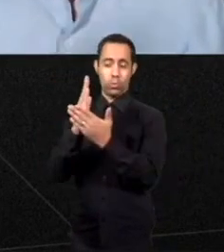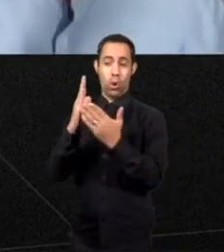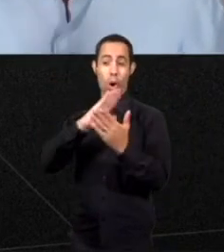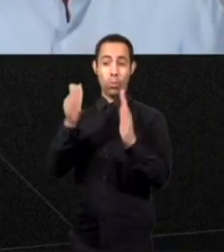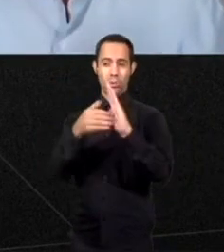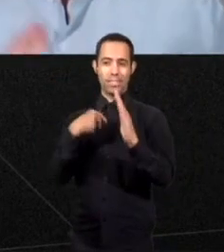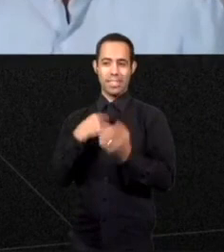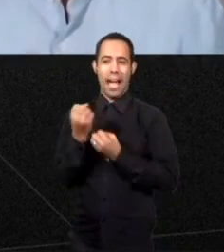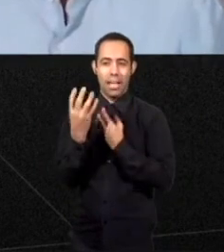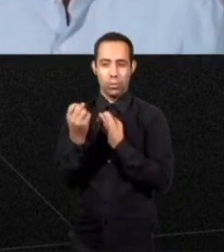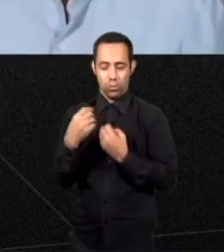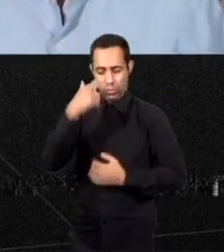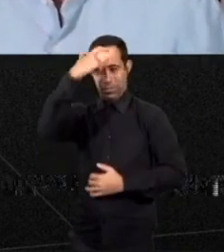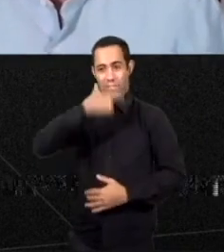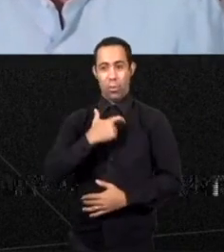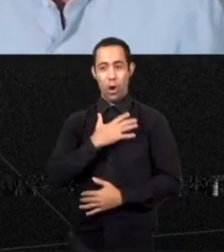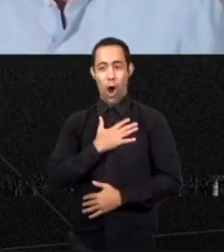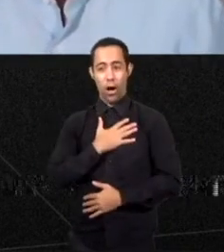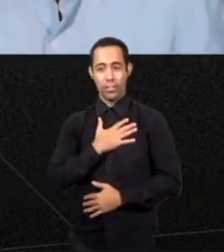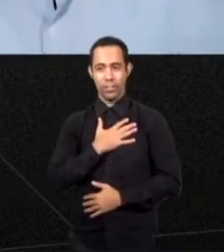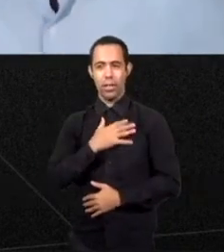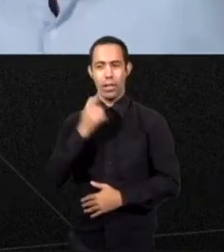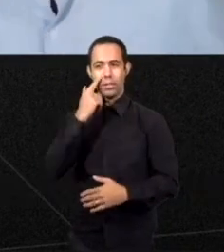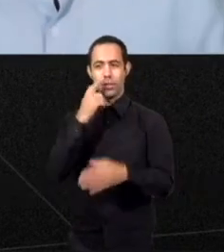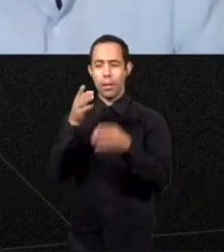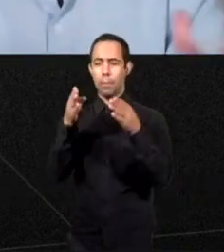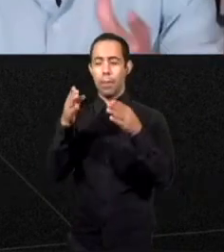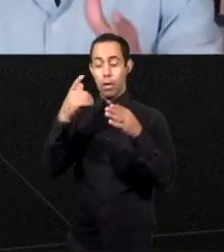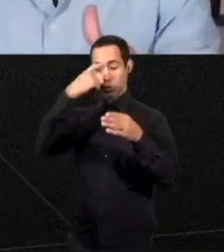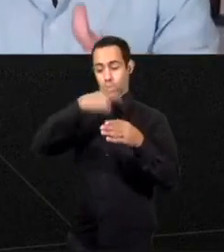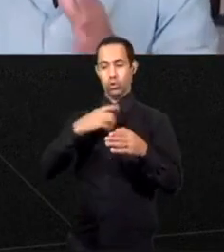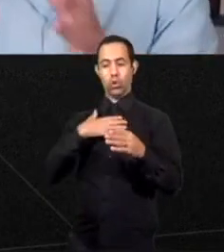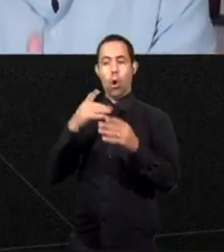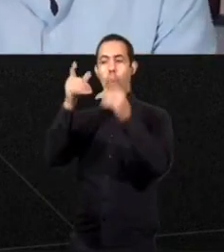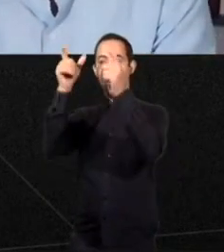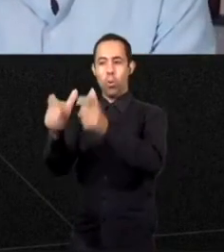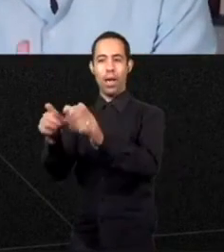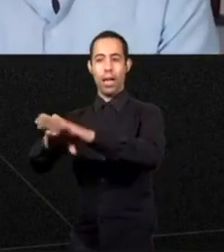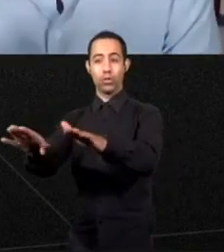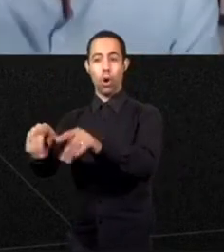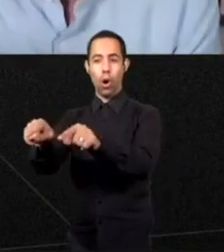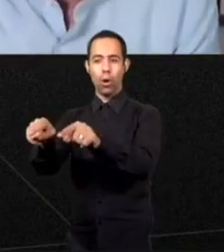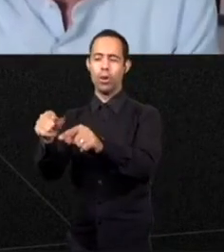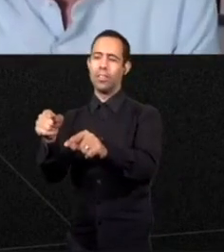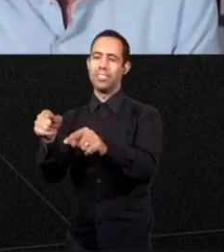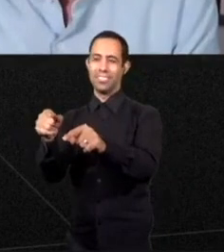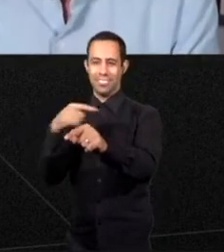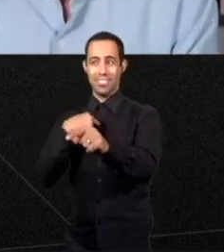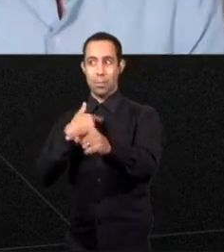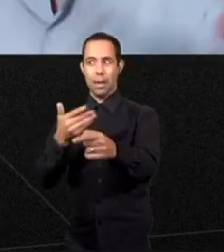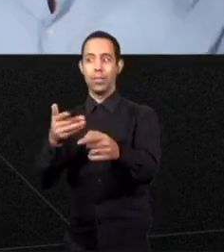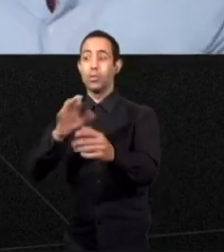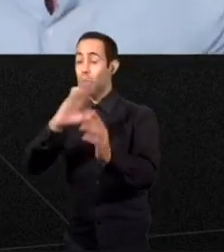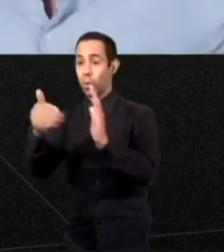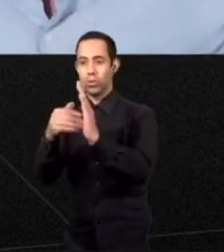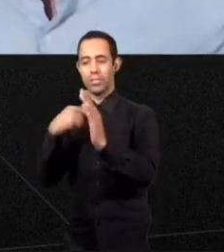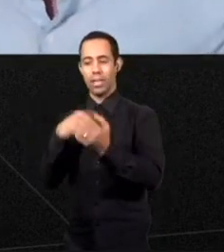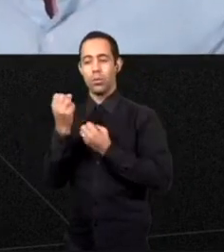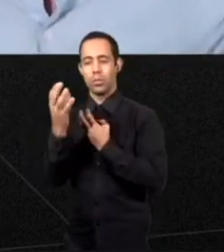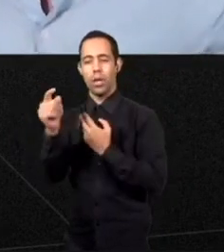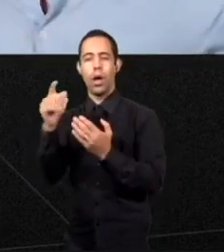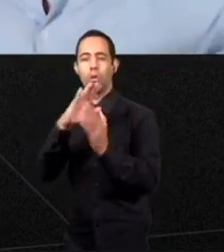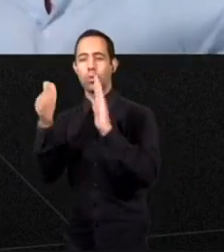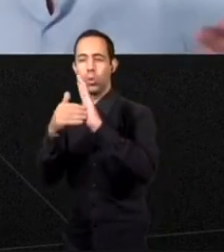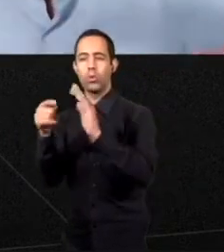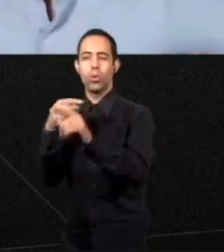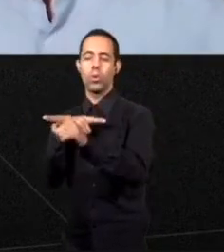in any one place. If all the data is accumulated by the government or by some big corporation,